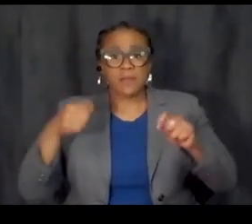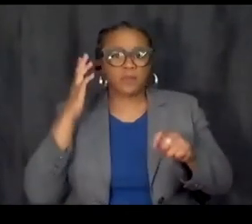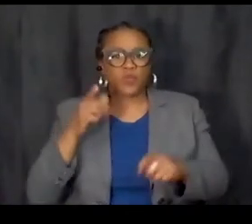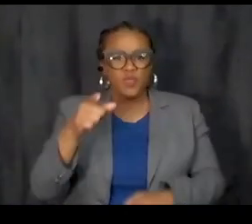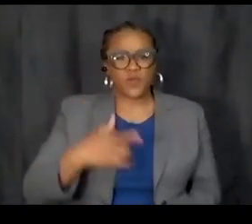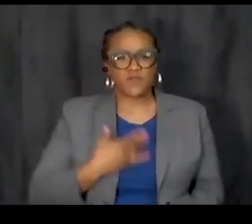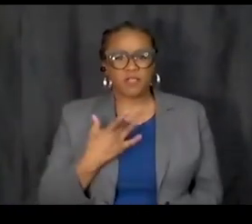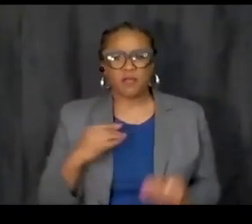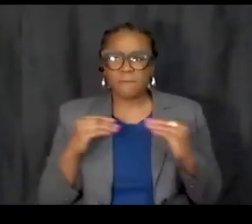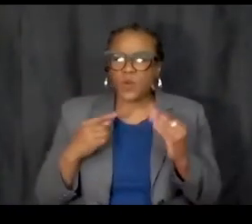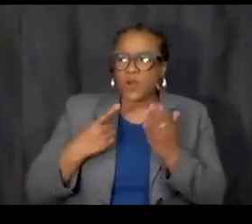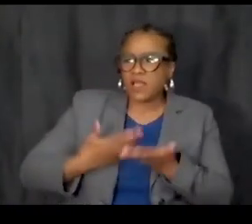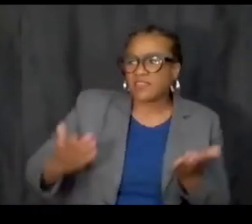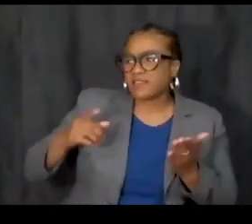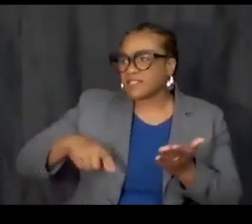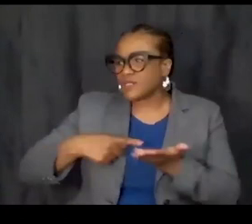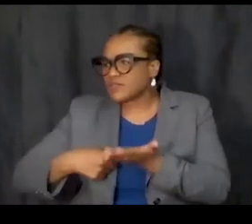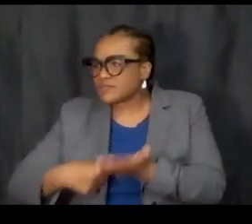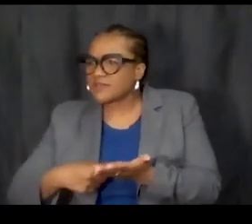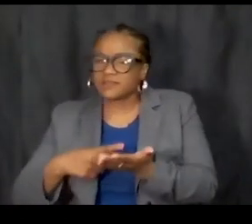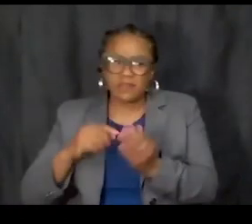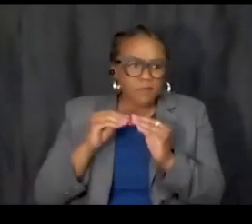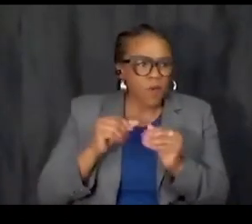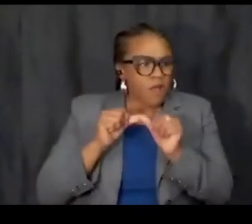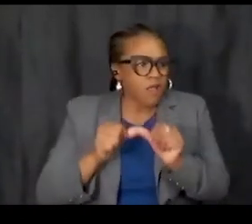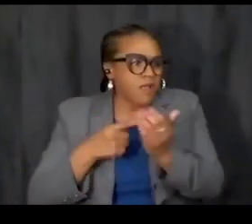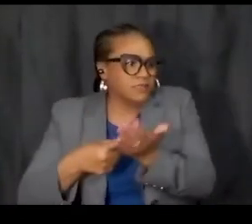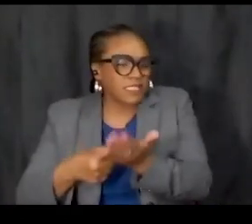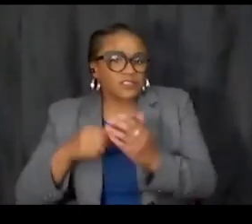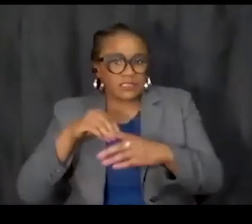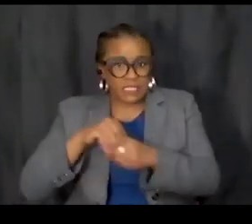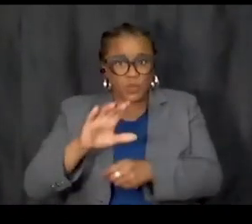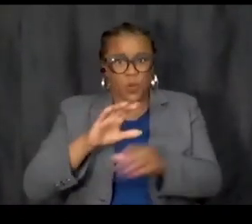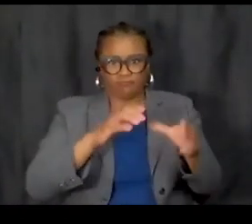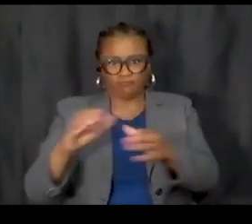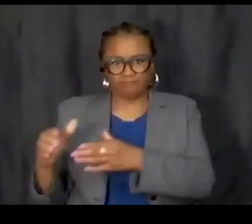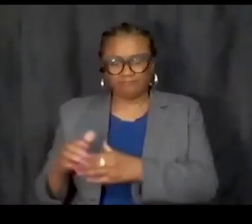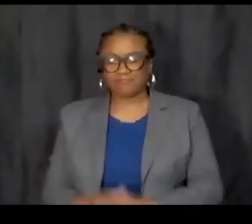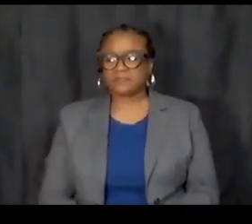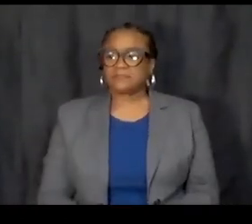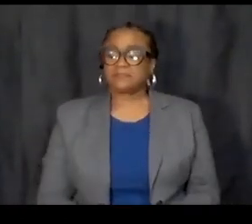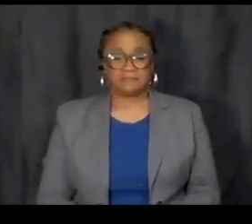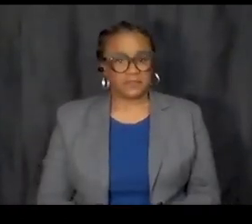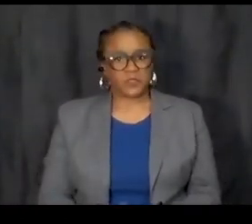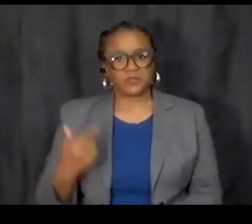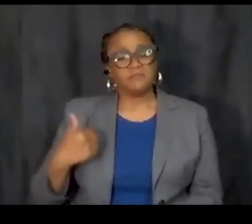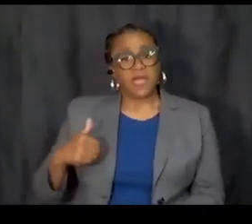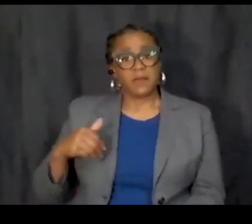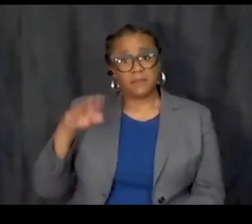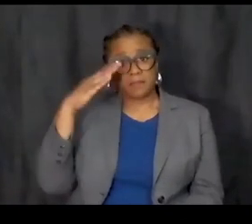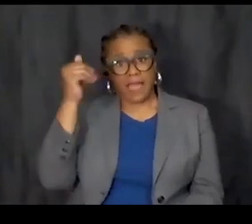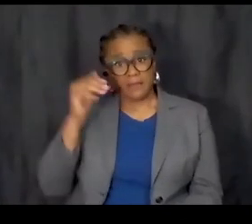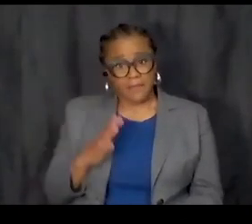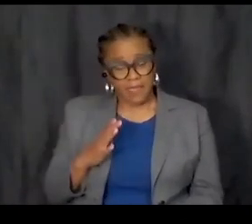leaves you with even more things to talk about and more discussions to continue in your own circles. So, I'm a